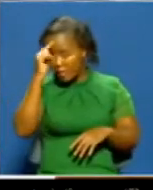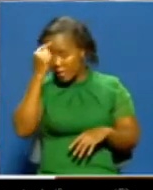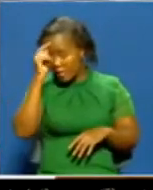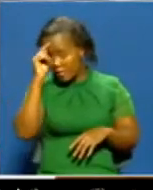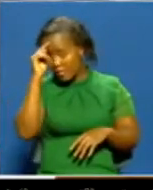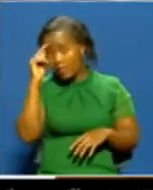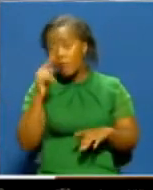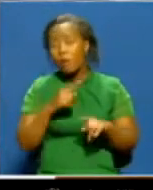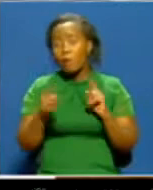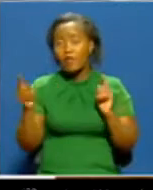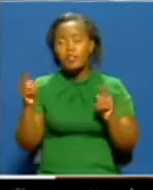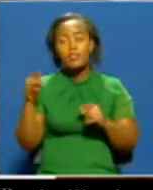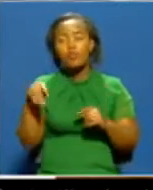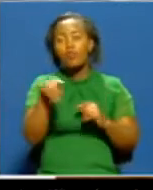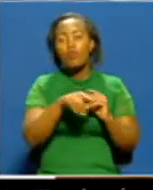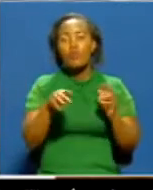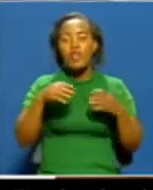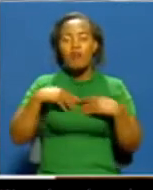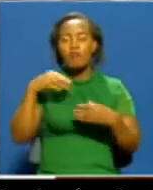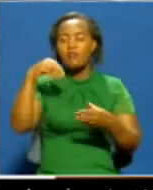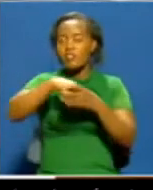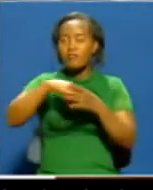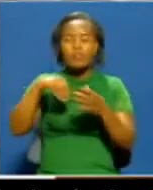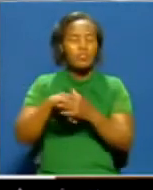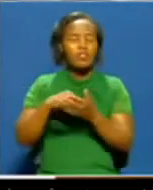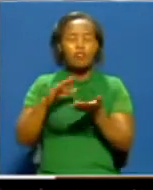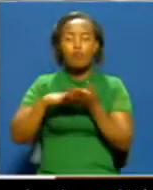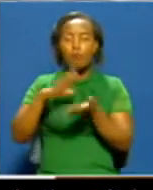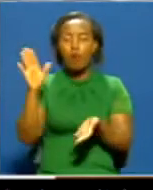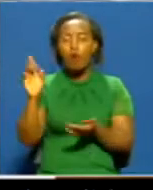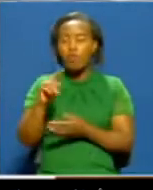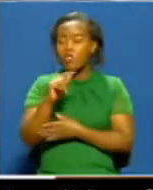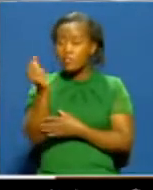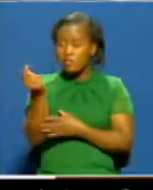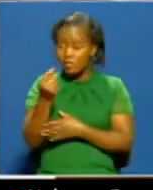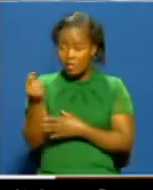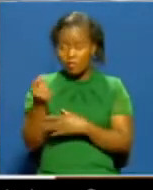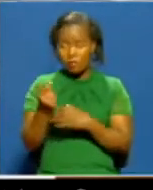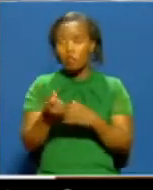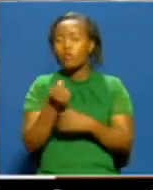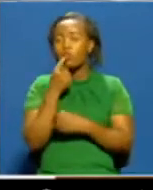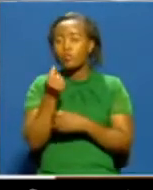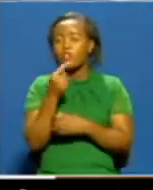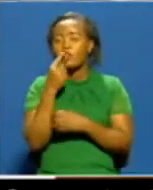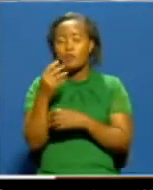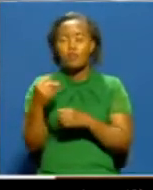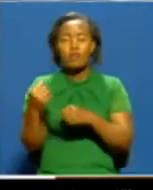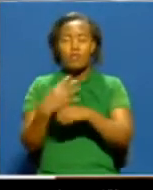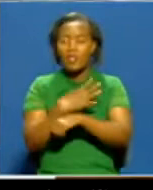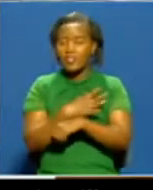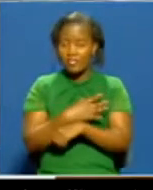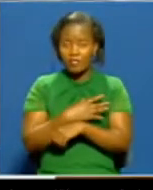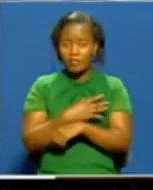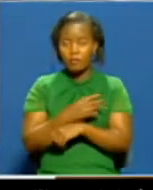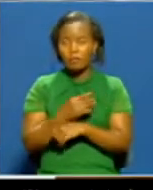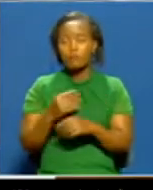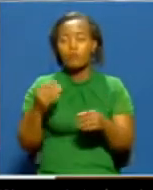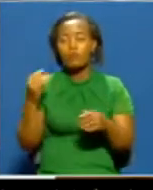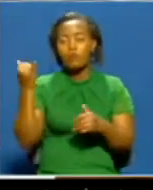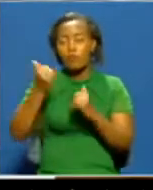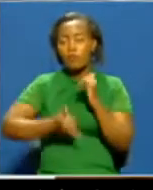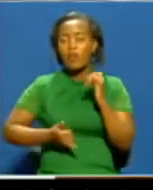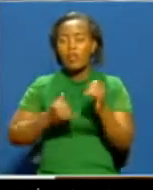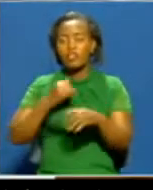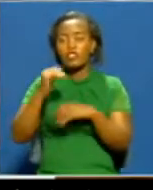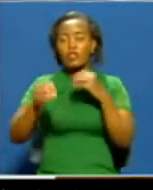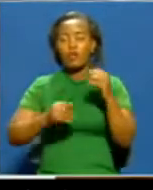the investments we are making in Kenya today as far as the treatment of cancer is concerned are such that by the end of the year there will be